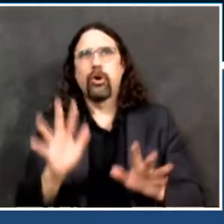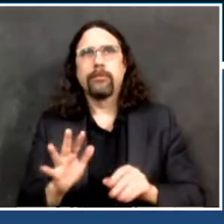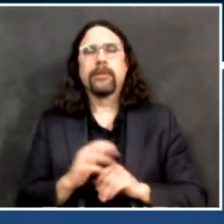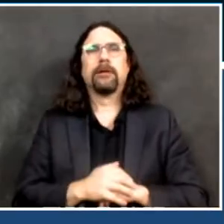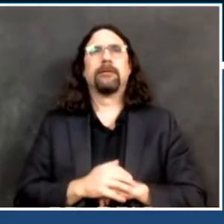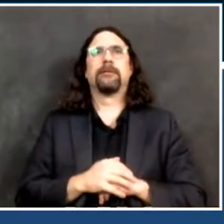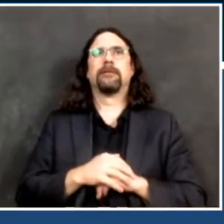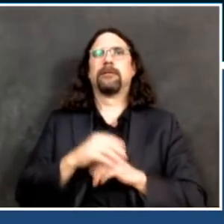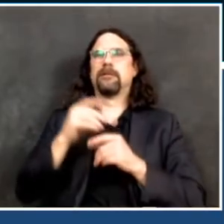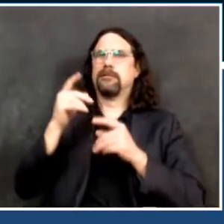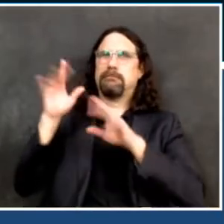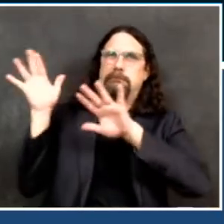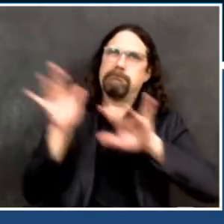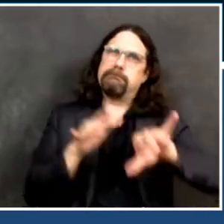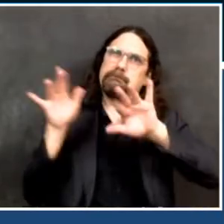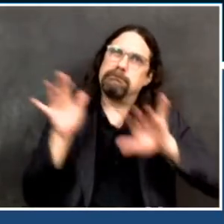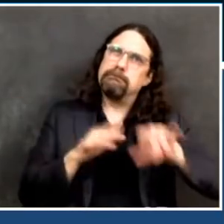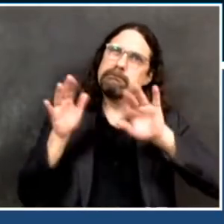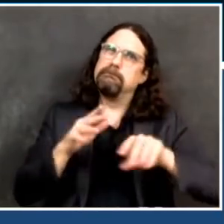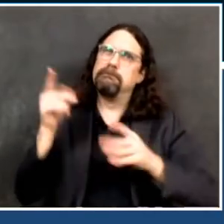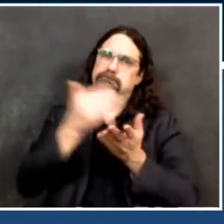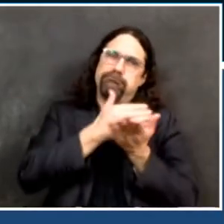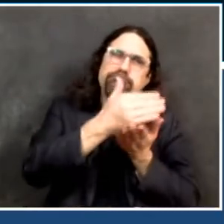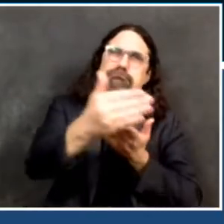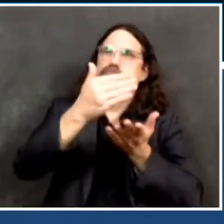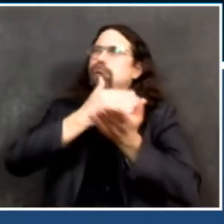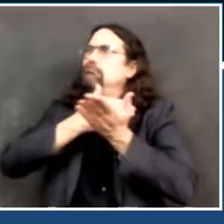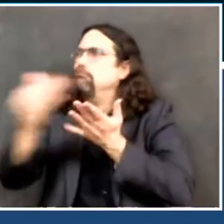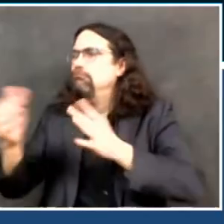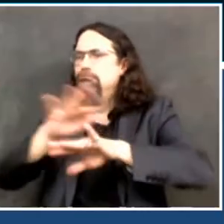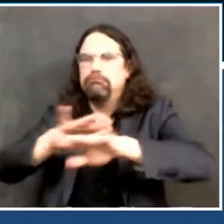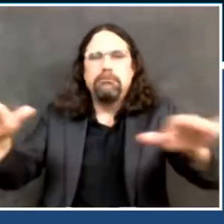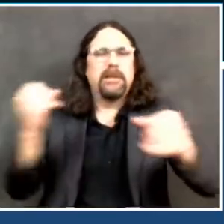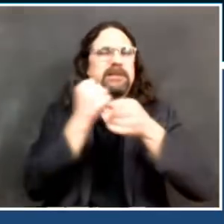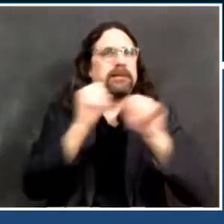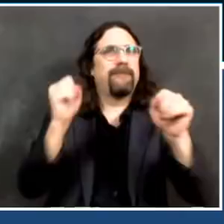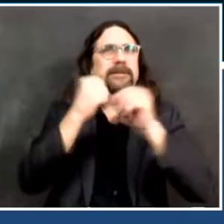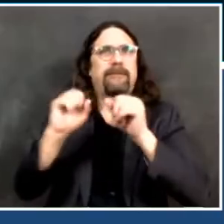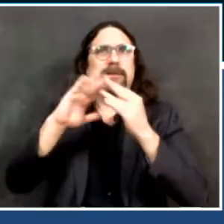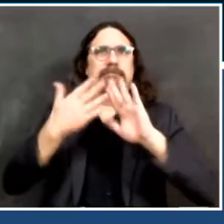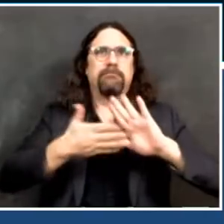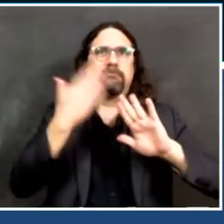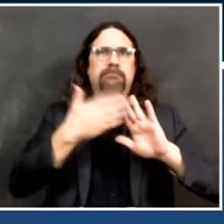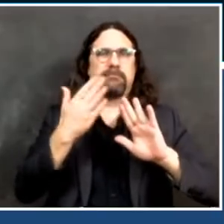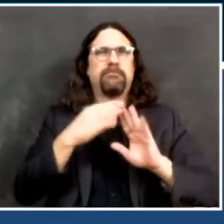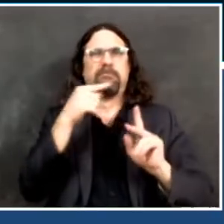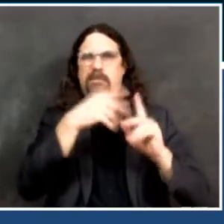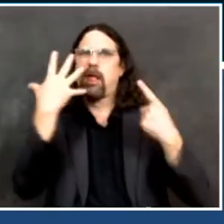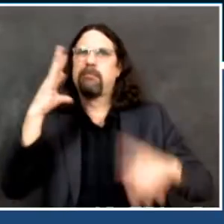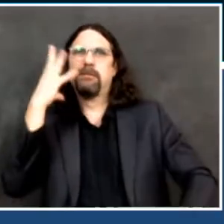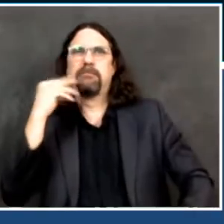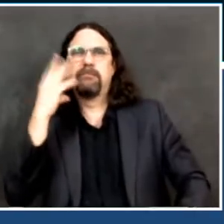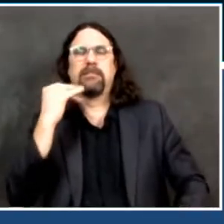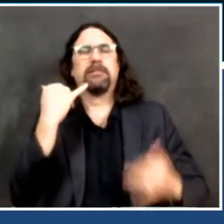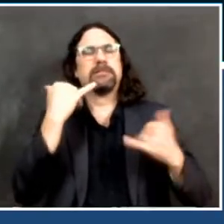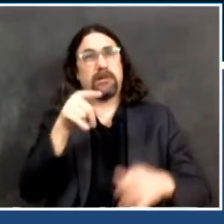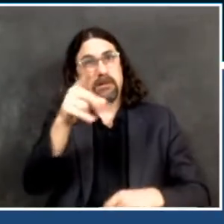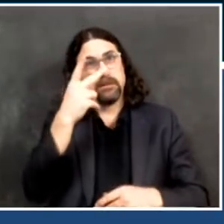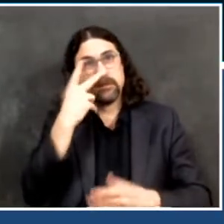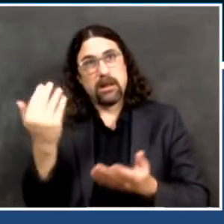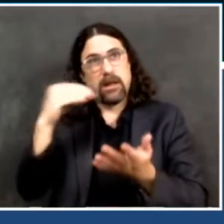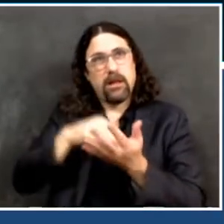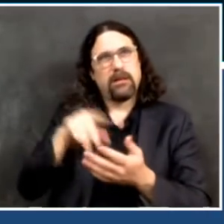job addressing the lead issues and helping to create a plan to keep all of our children safe in a way